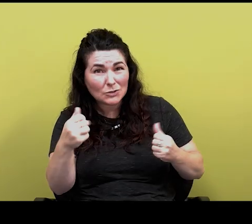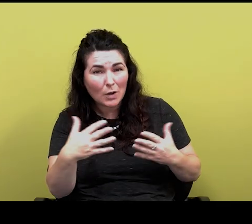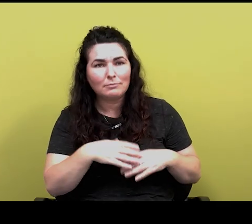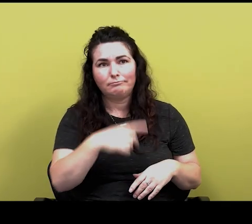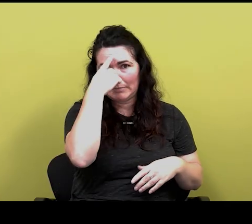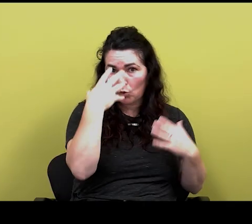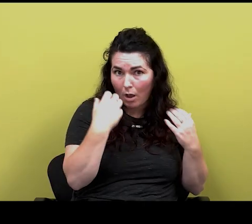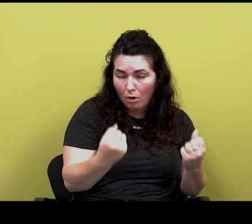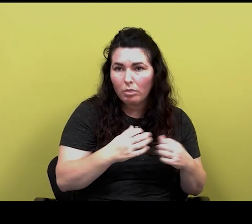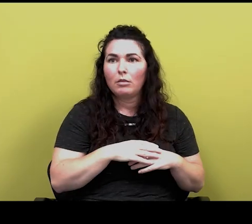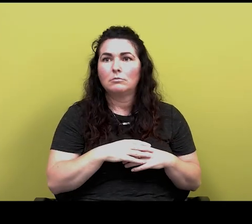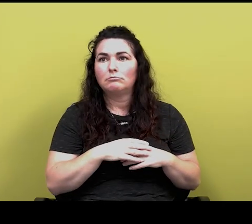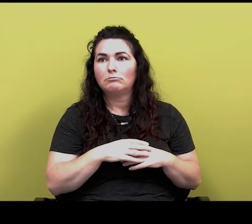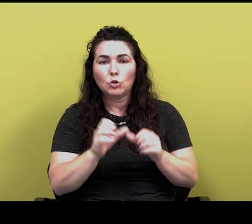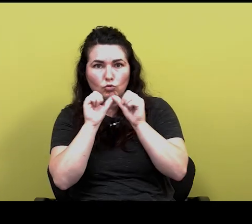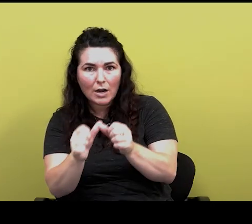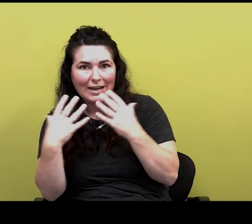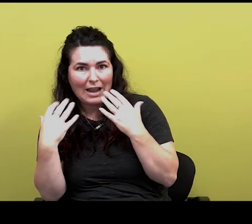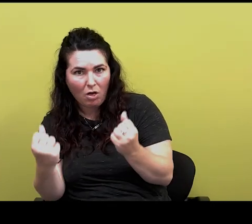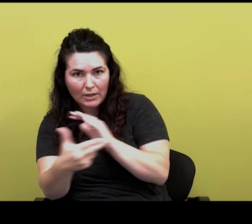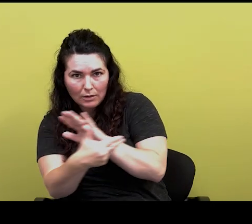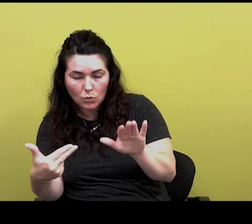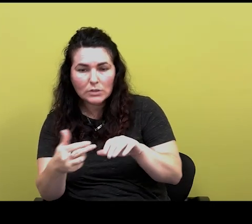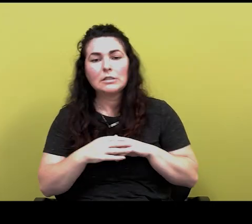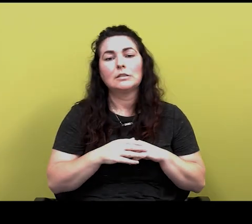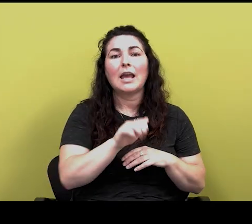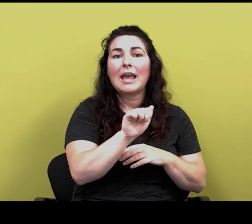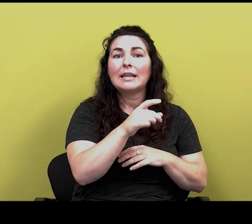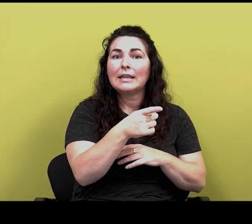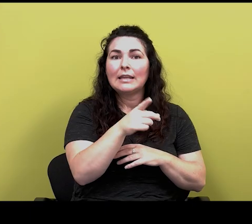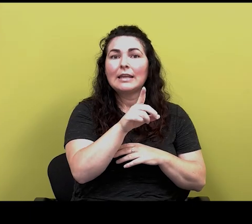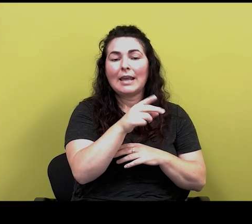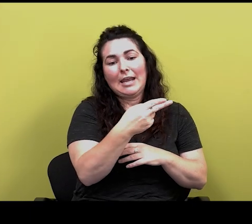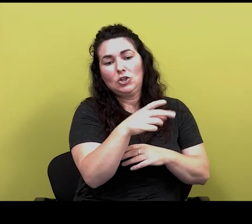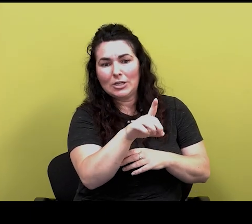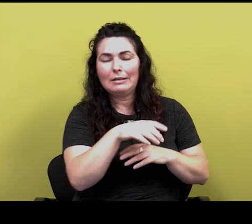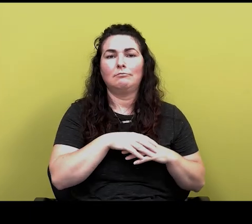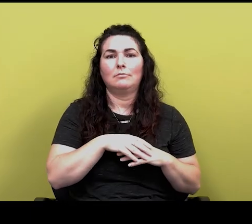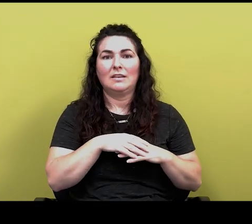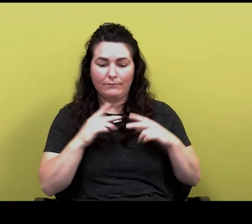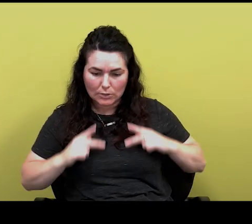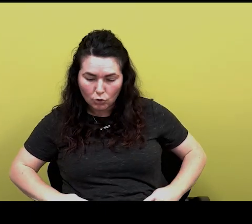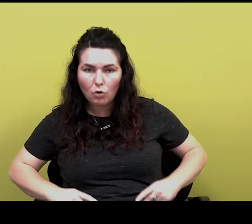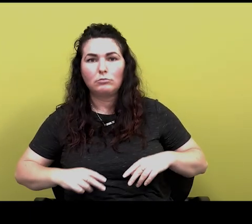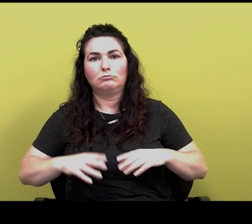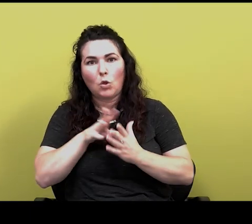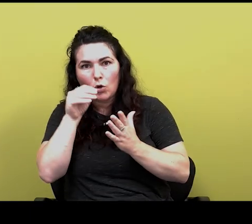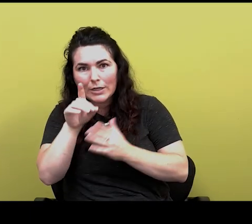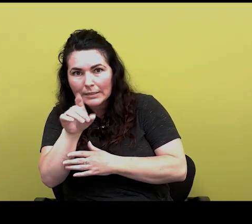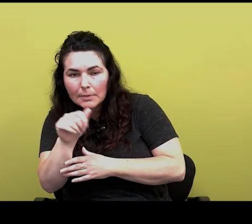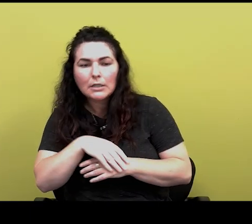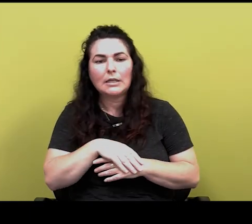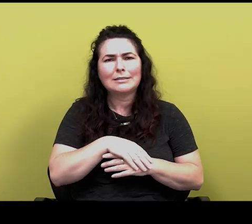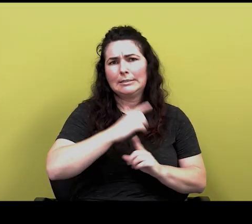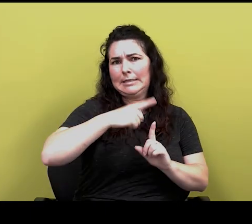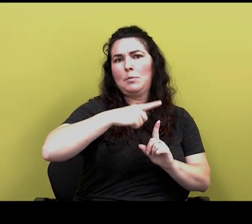to, mental health conditions, chronic health diagnoses, ADHD, physical and/or learning disabilities, and temporary